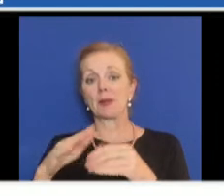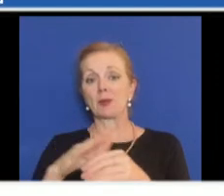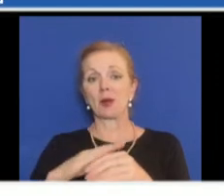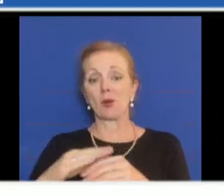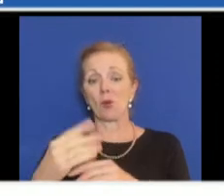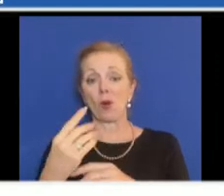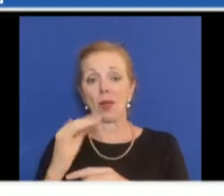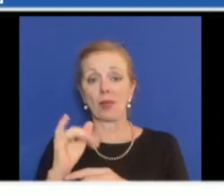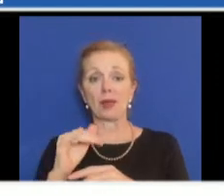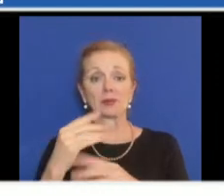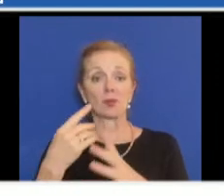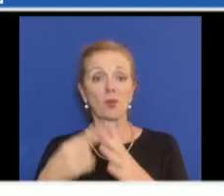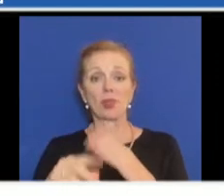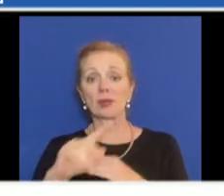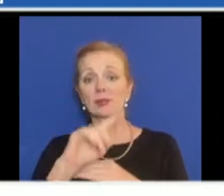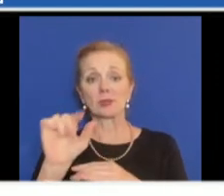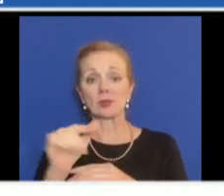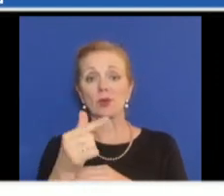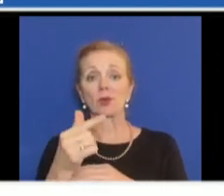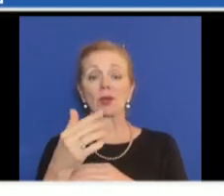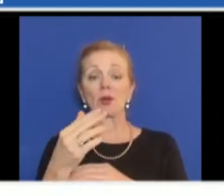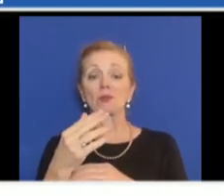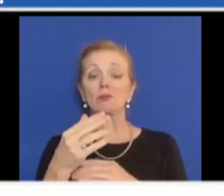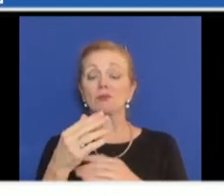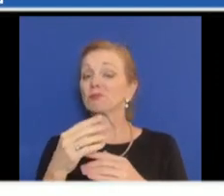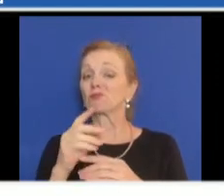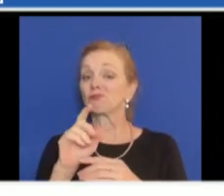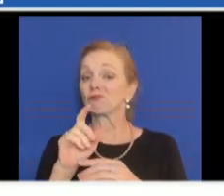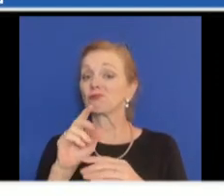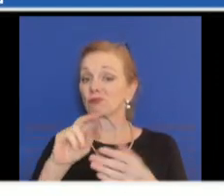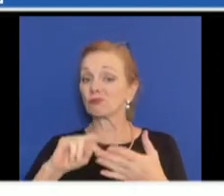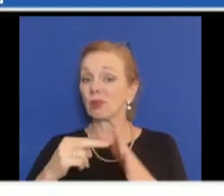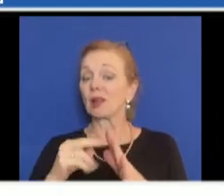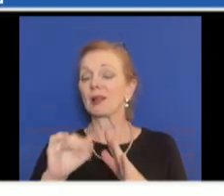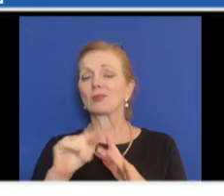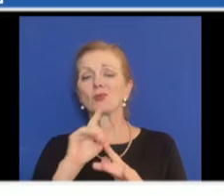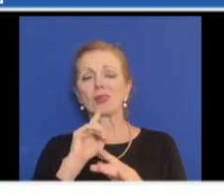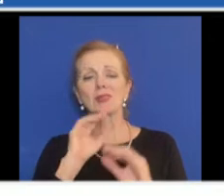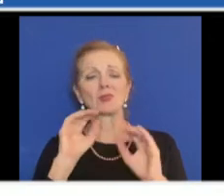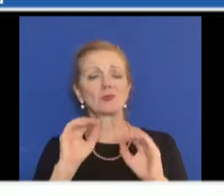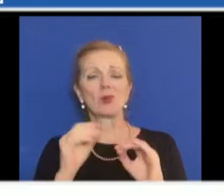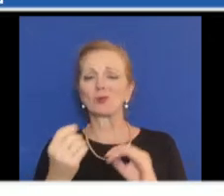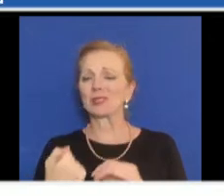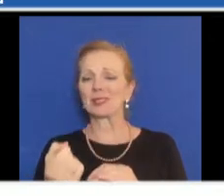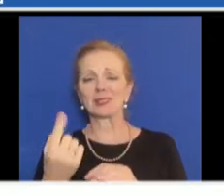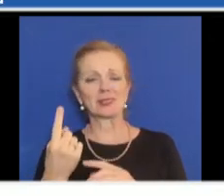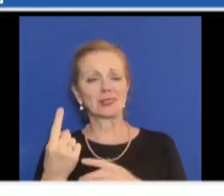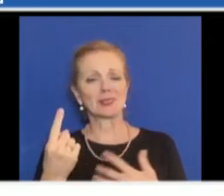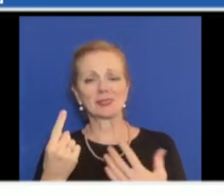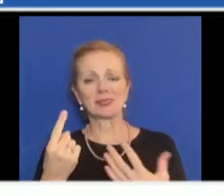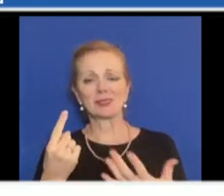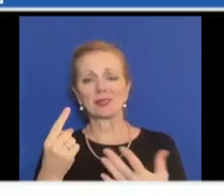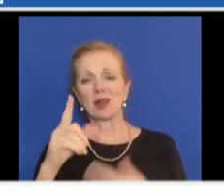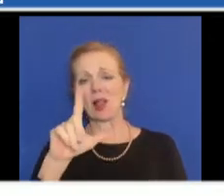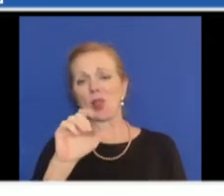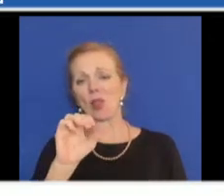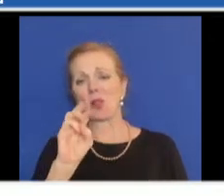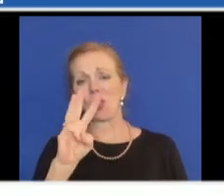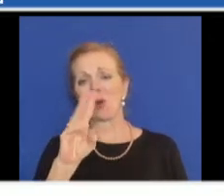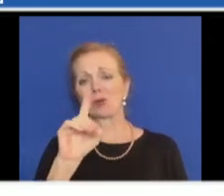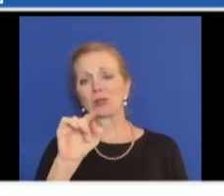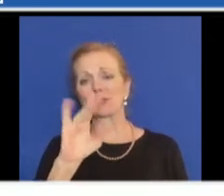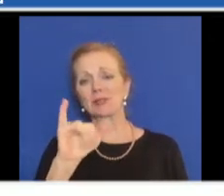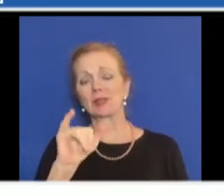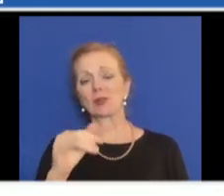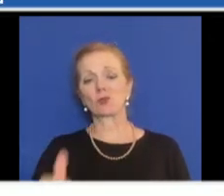that's what the current zoning was but it literally makes zero sense for this to be a low density residential site